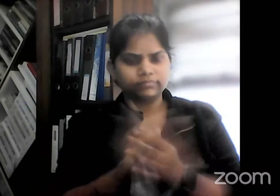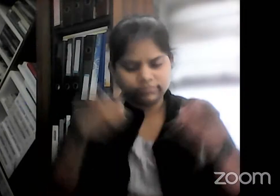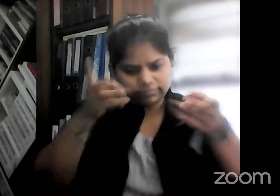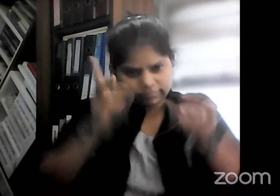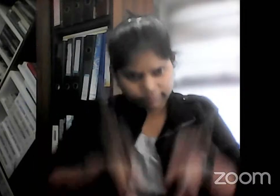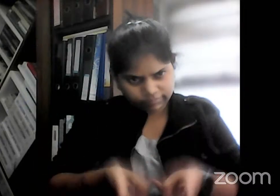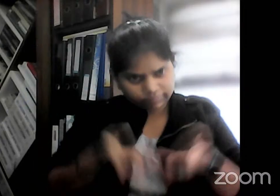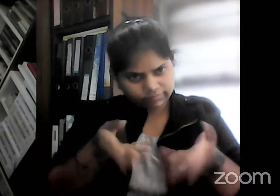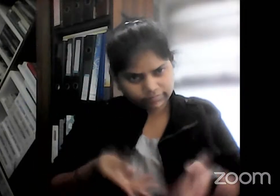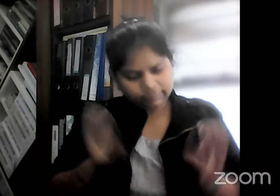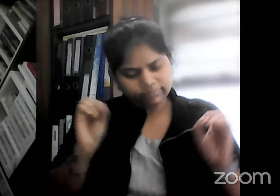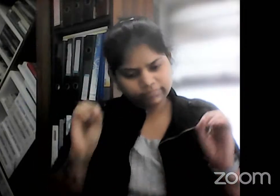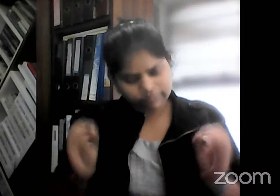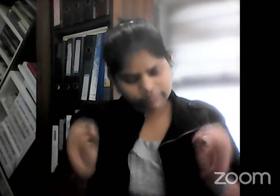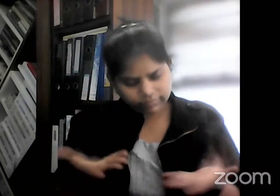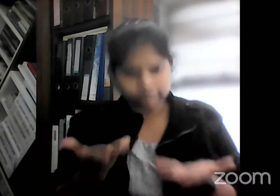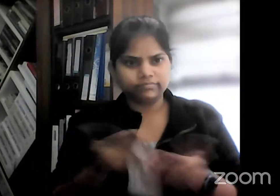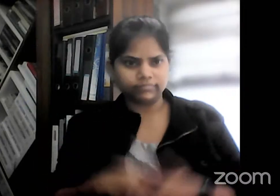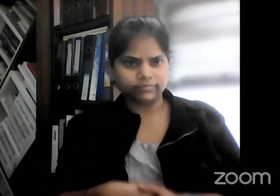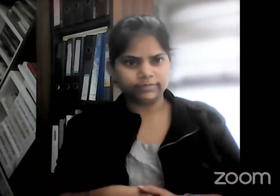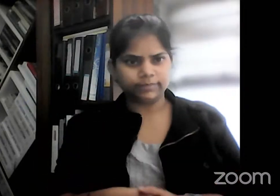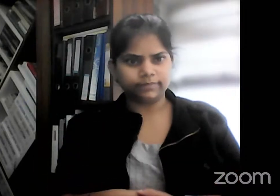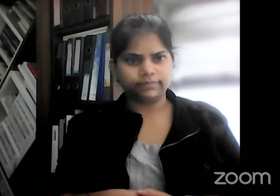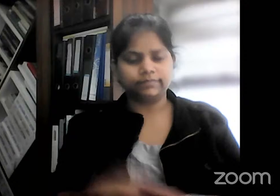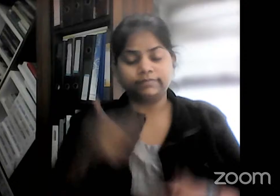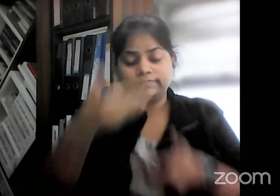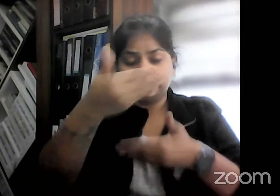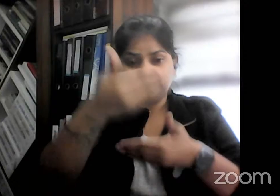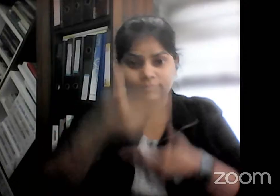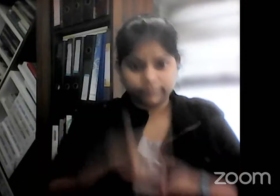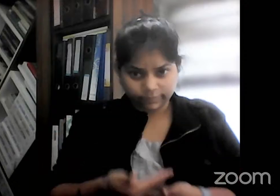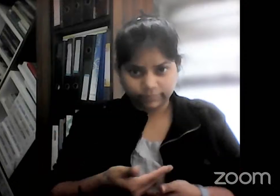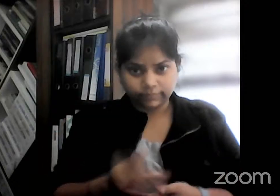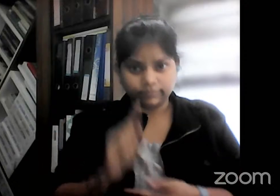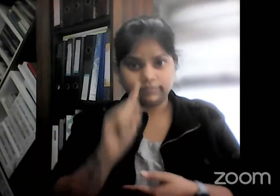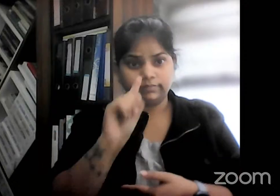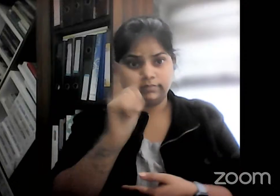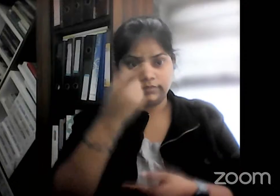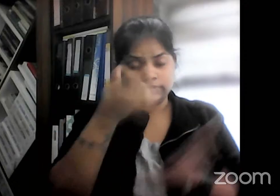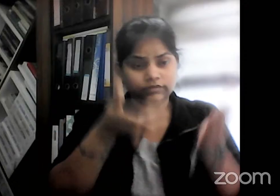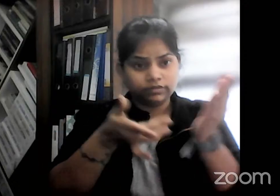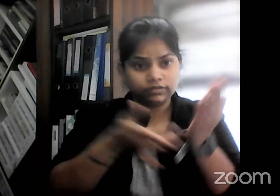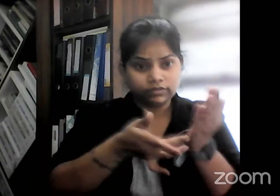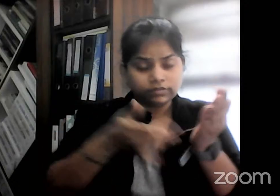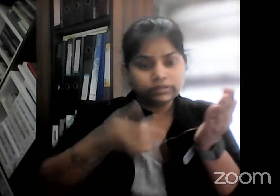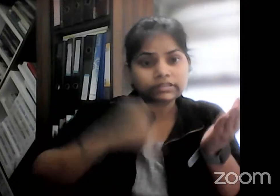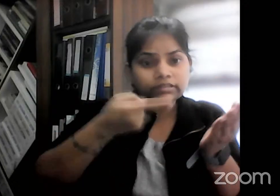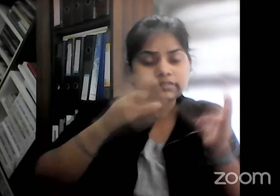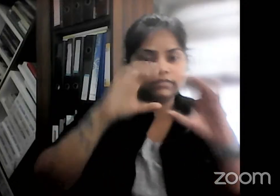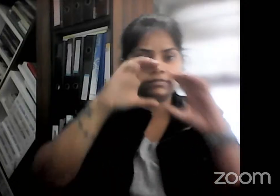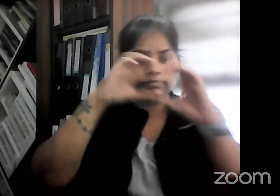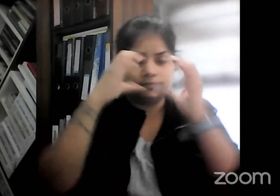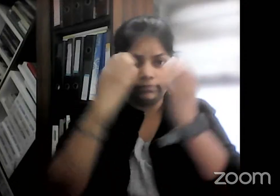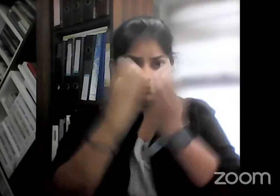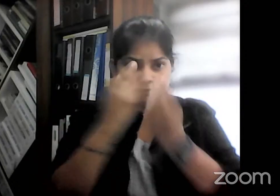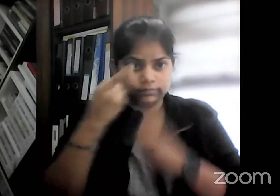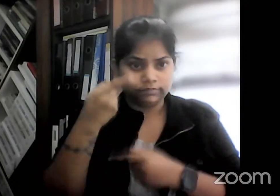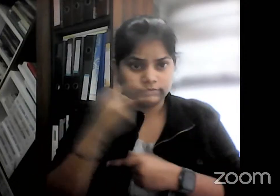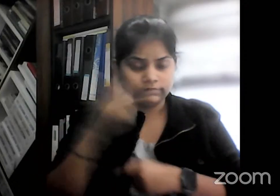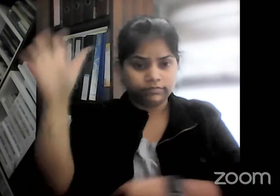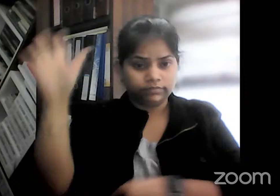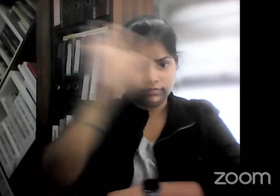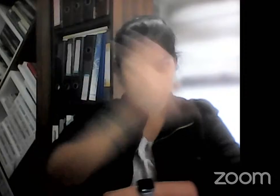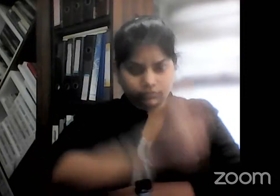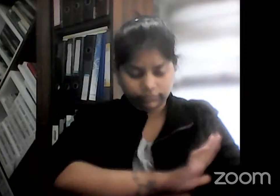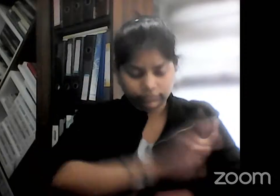session. Welcome everybody to the first technical session of this 5-day international